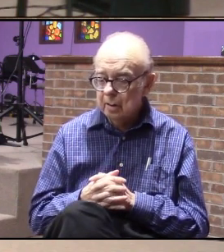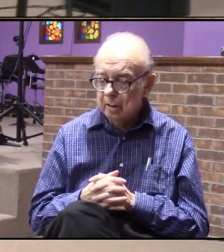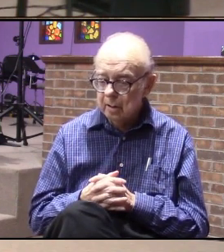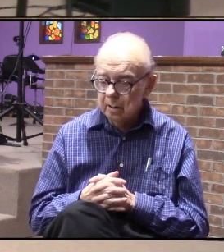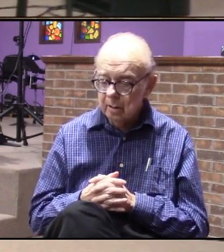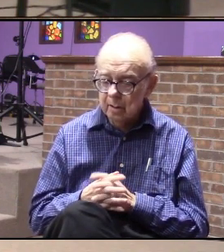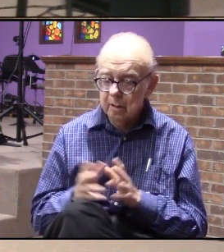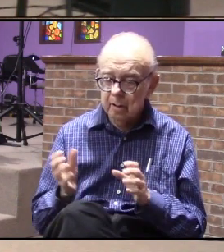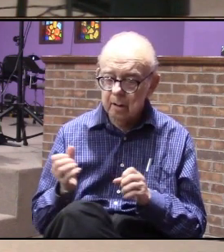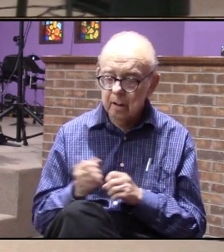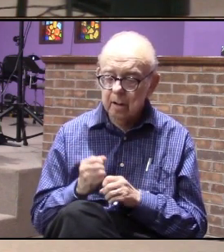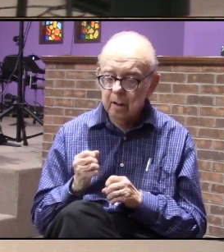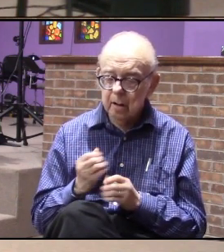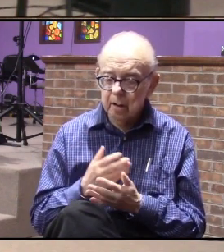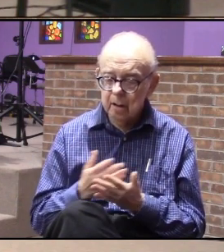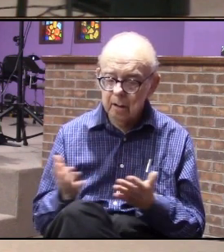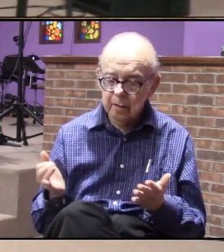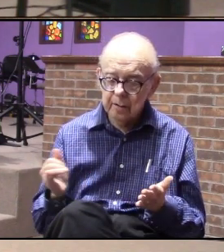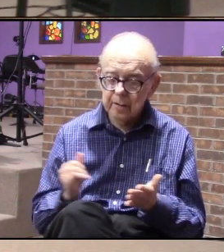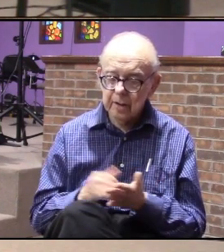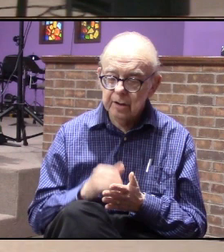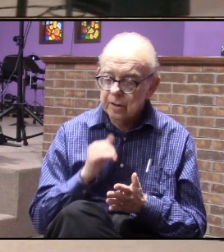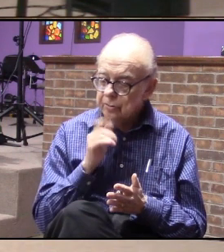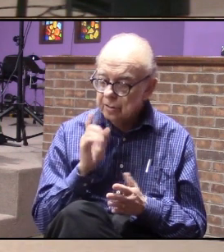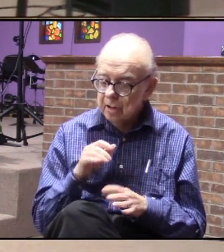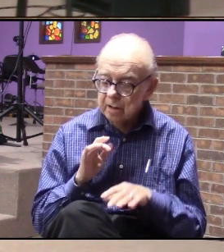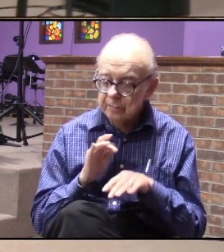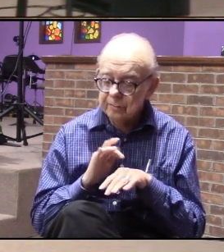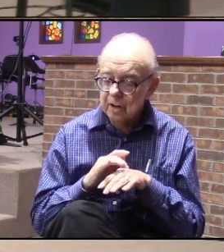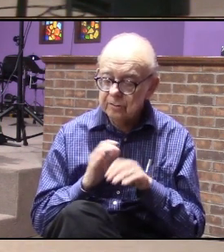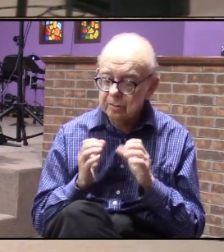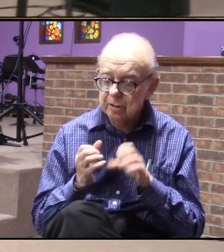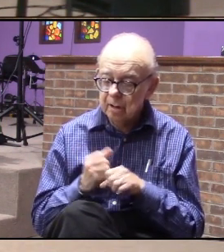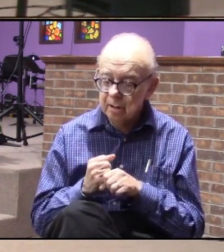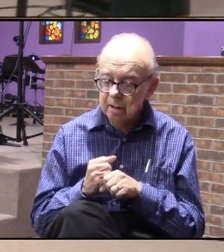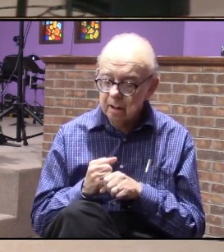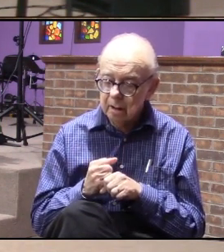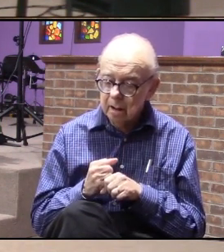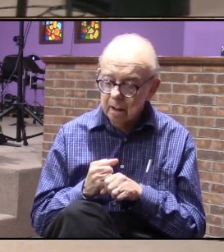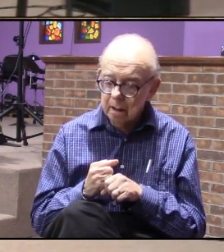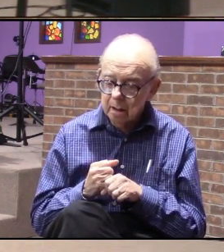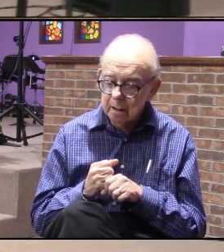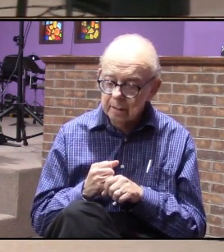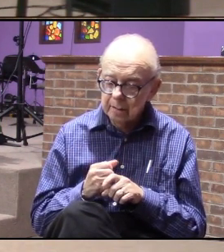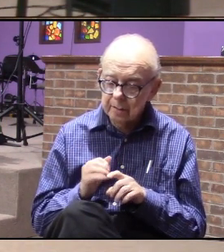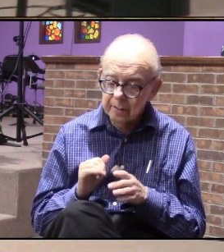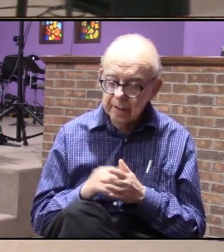You ever got a hold of something that you shouldn't have got a hold of, that God warned you about,